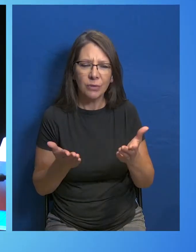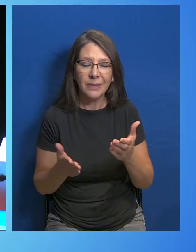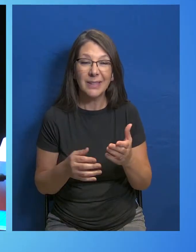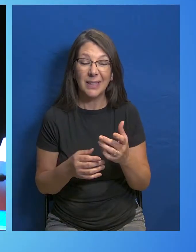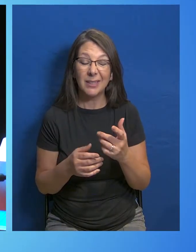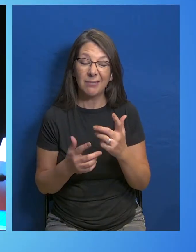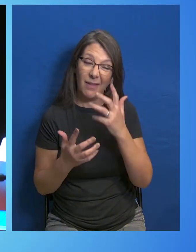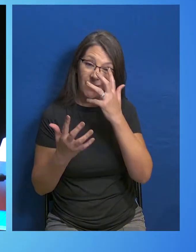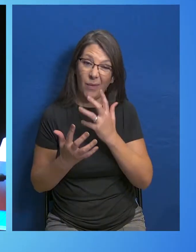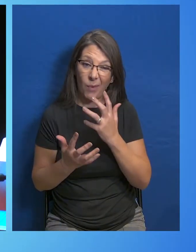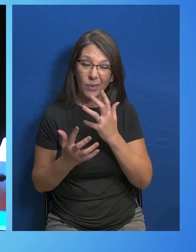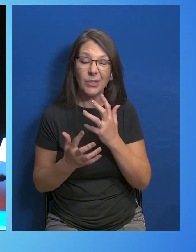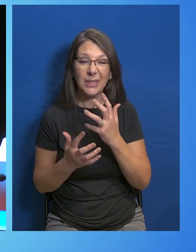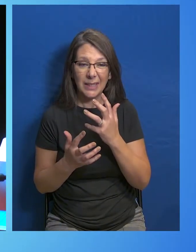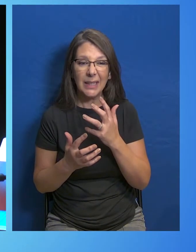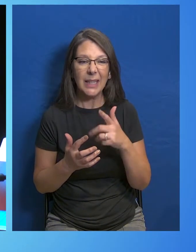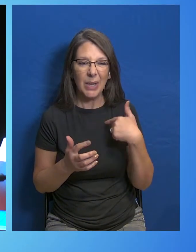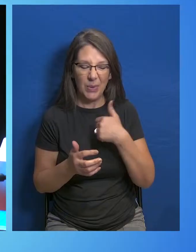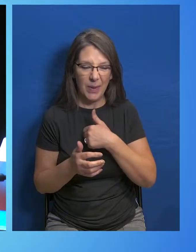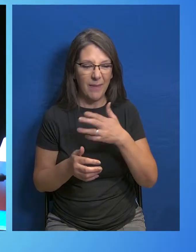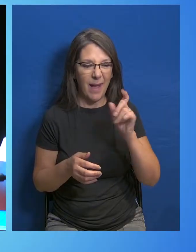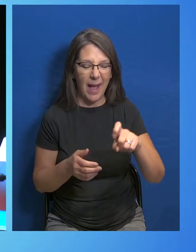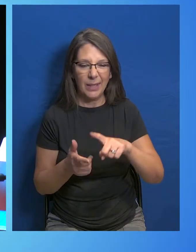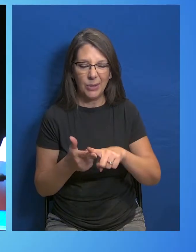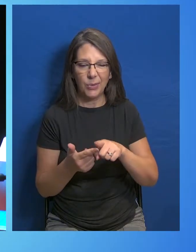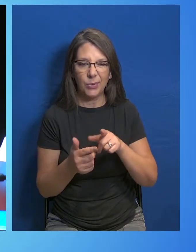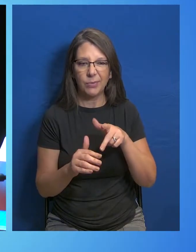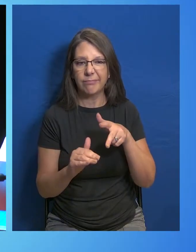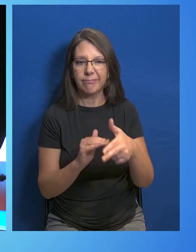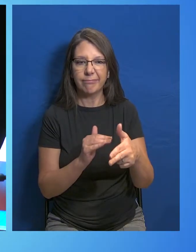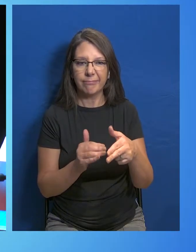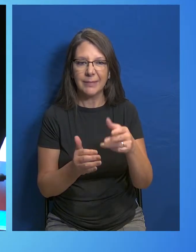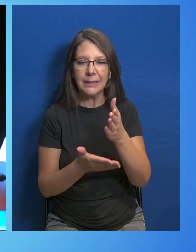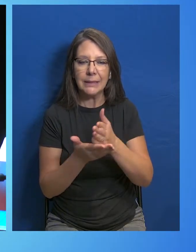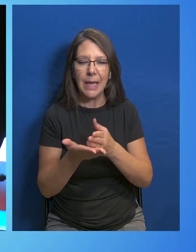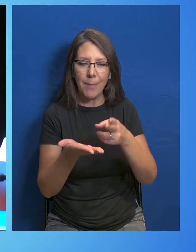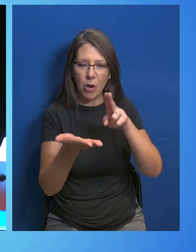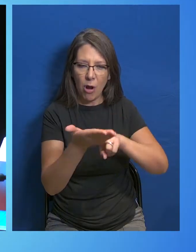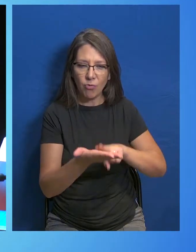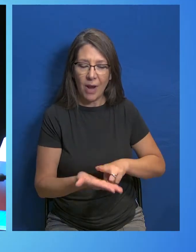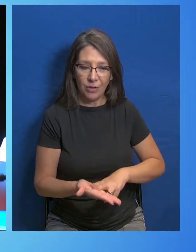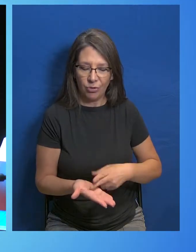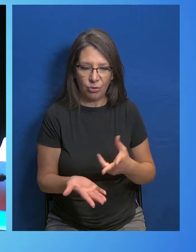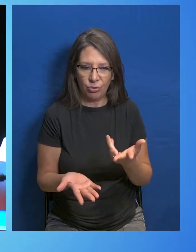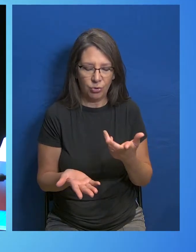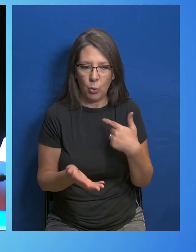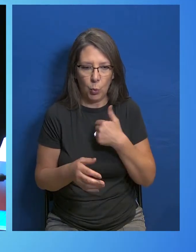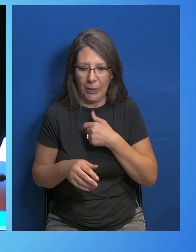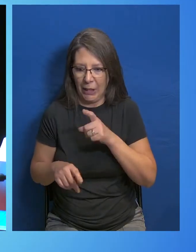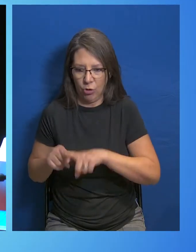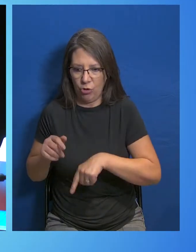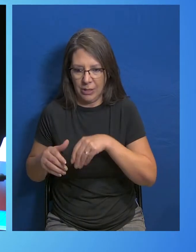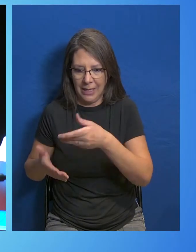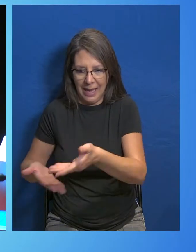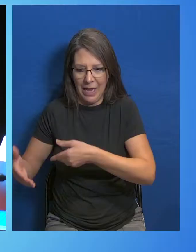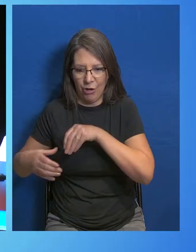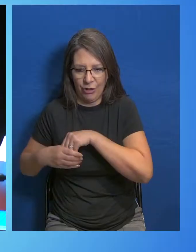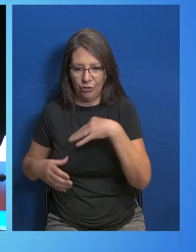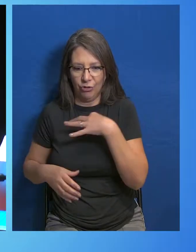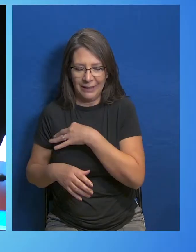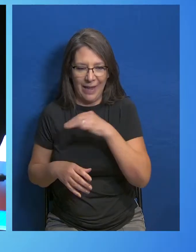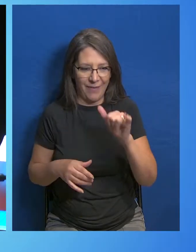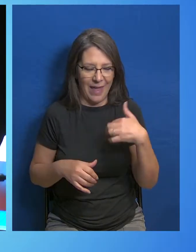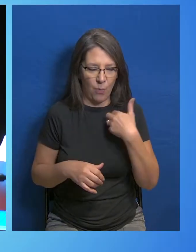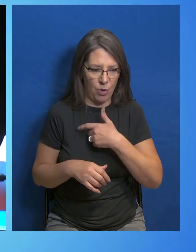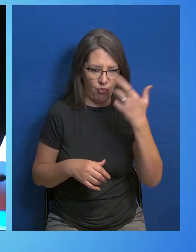unfortunately, we've had to turn to outside contractors, which is pretty costly since we haven't been able to internally hire staff.